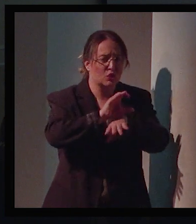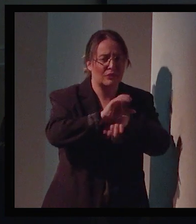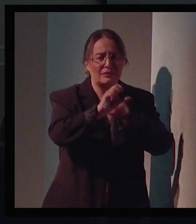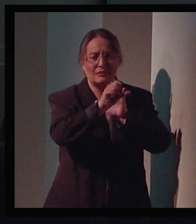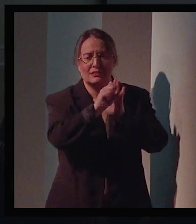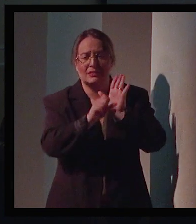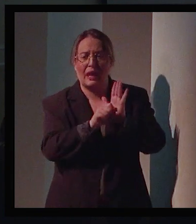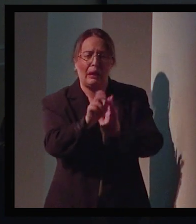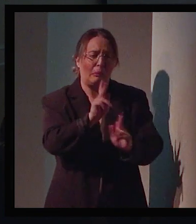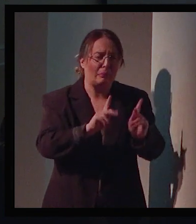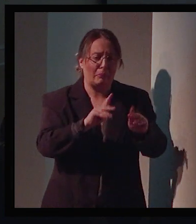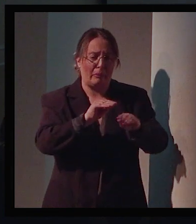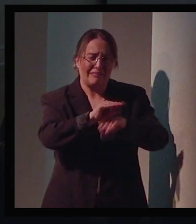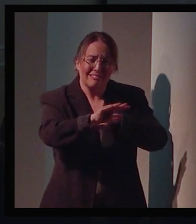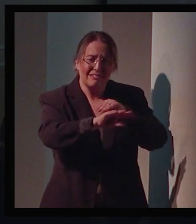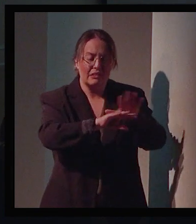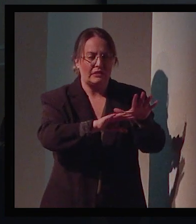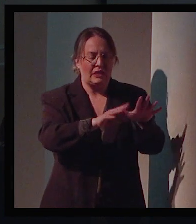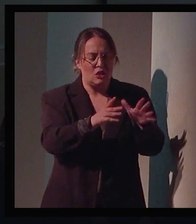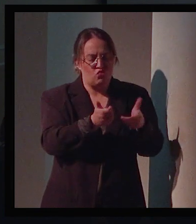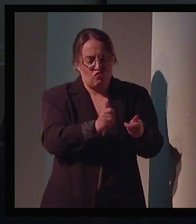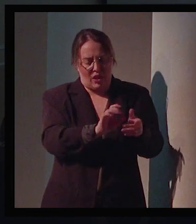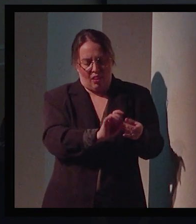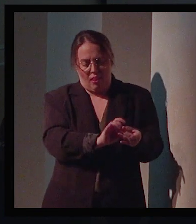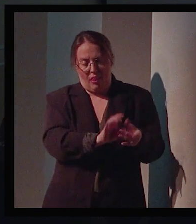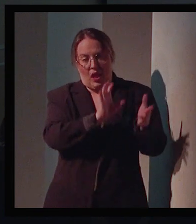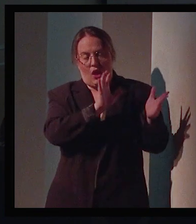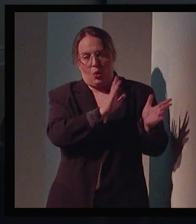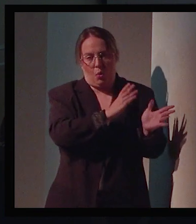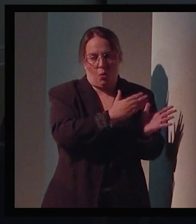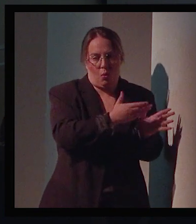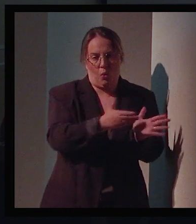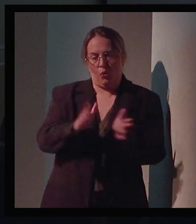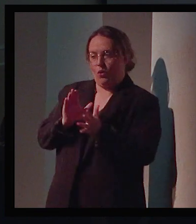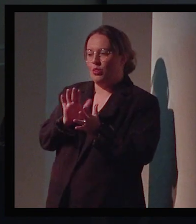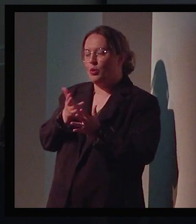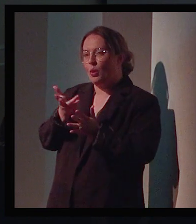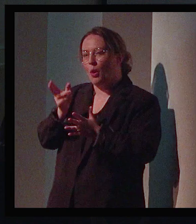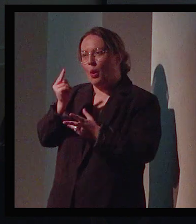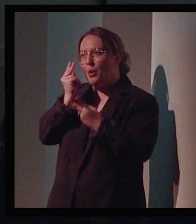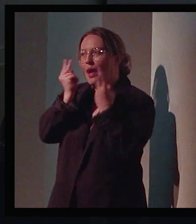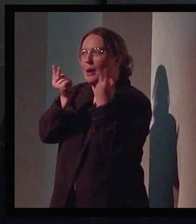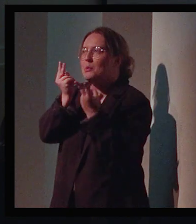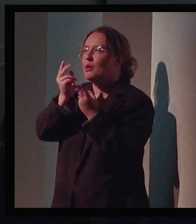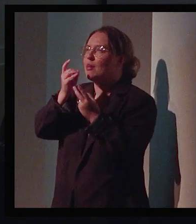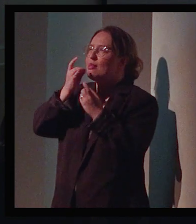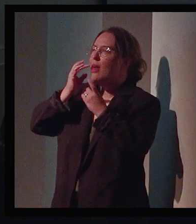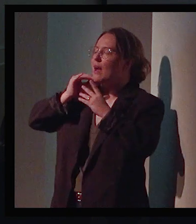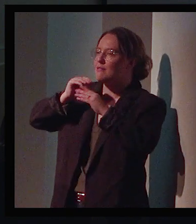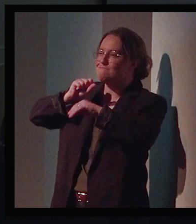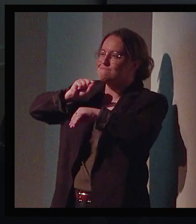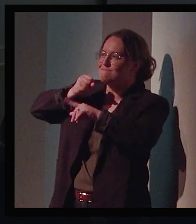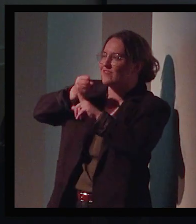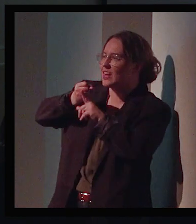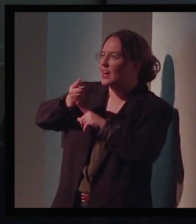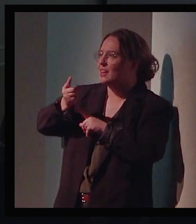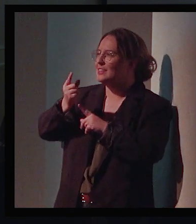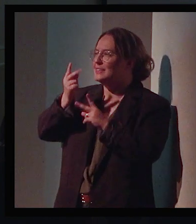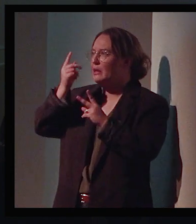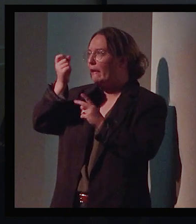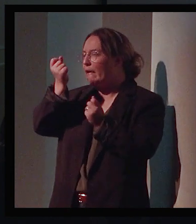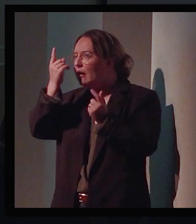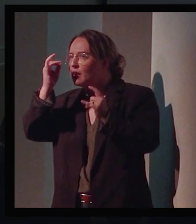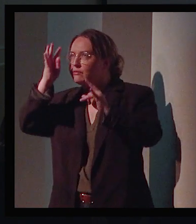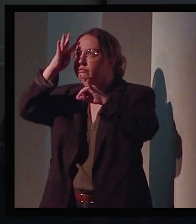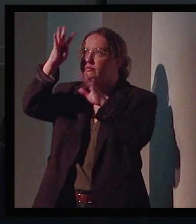patrons. Intrigued by light effects and their own optical sensations, and inspired by the spaces